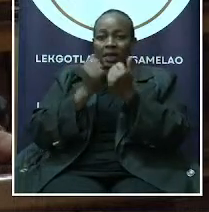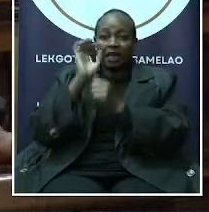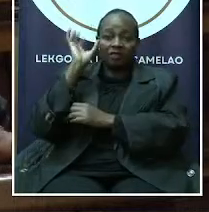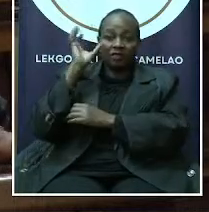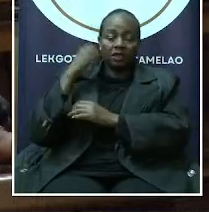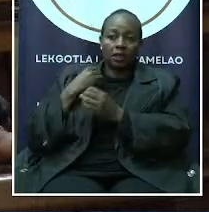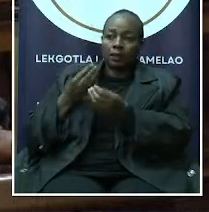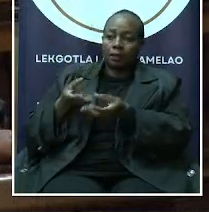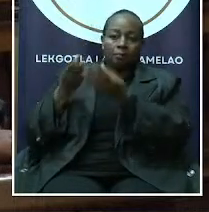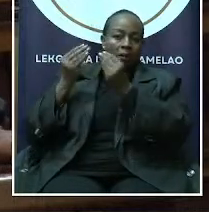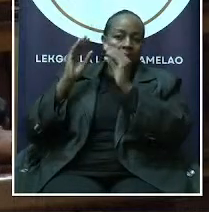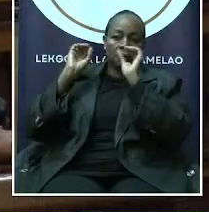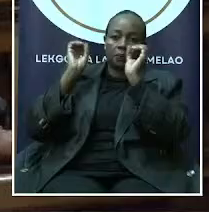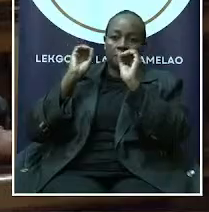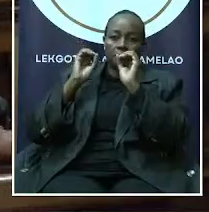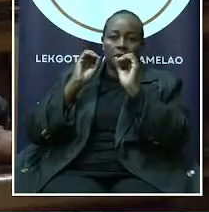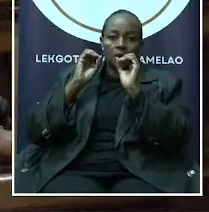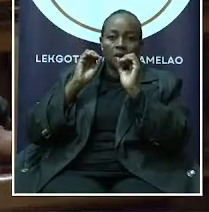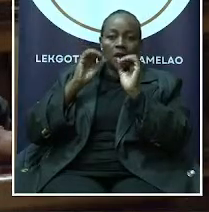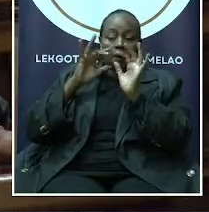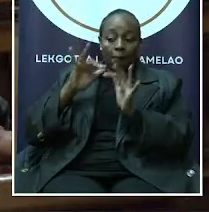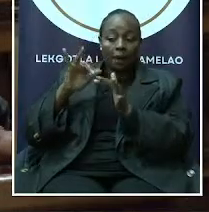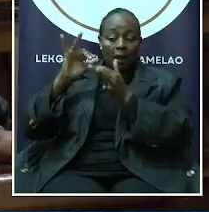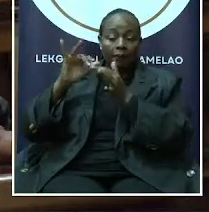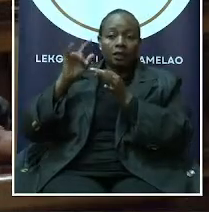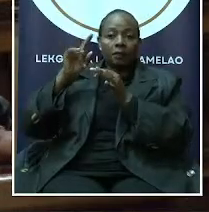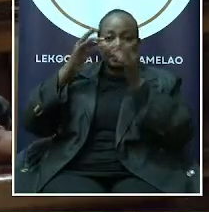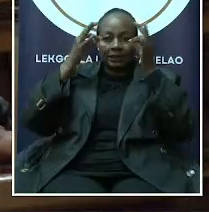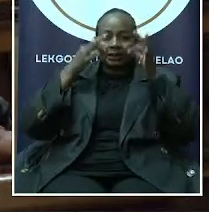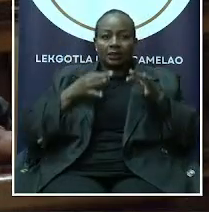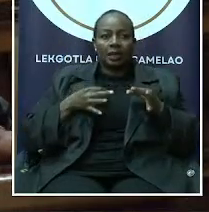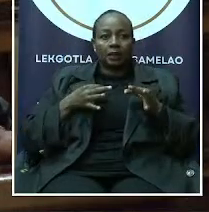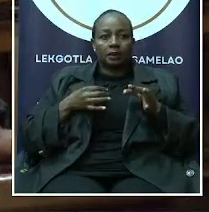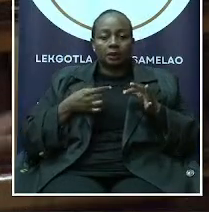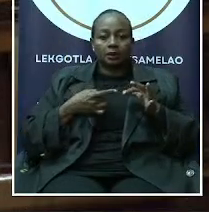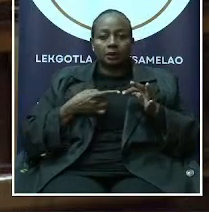Belt. This Parliament must take a resolution, Deputy Speaker.